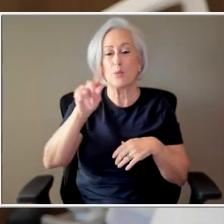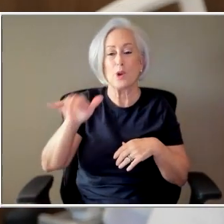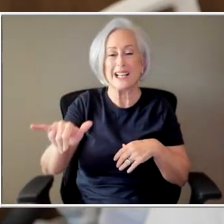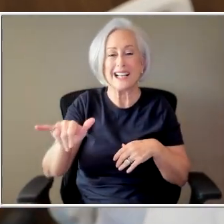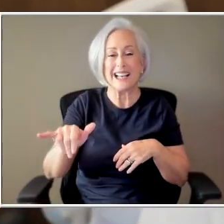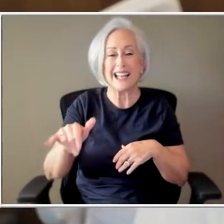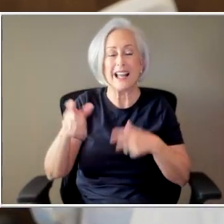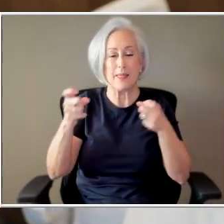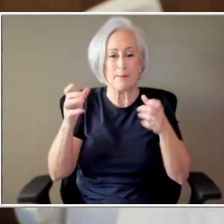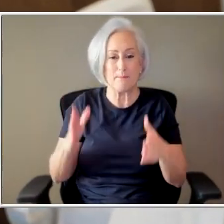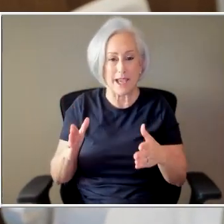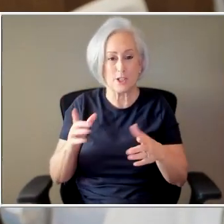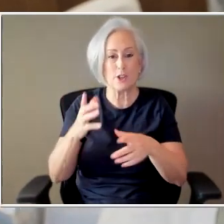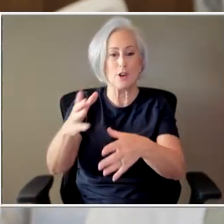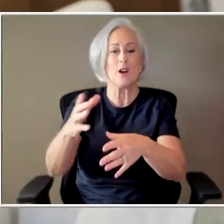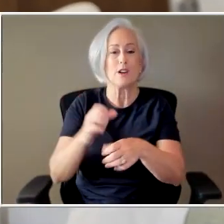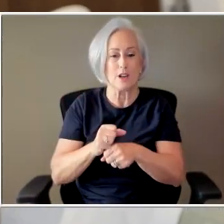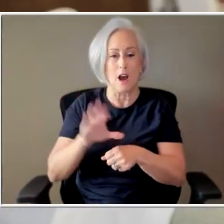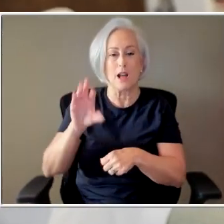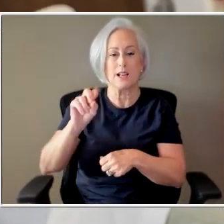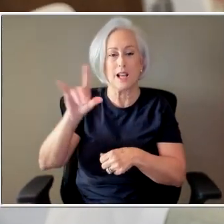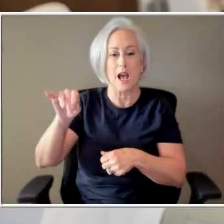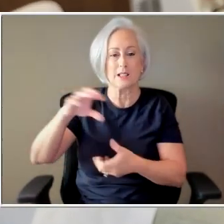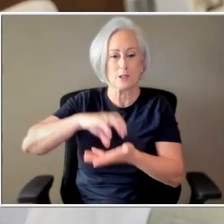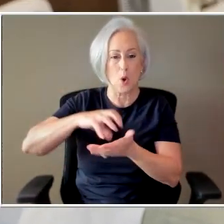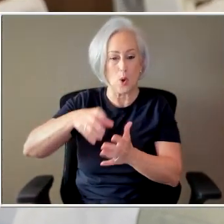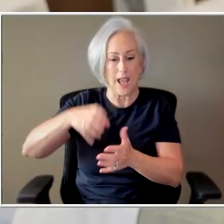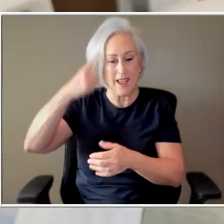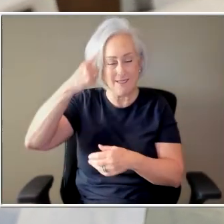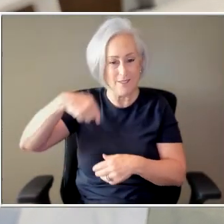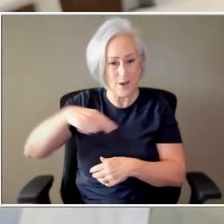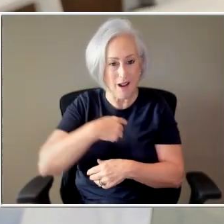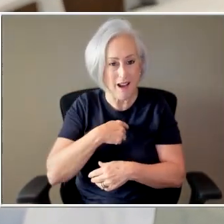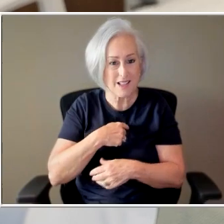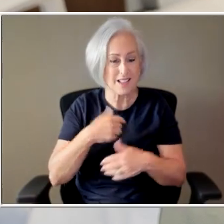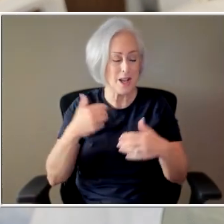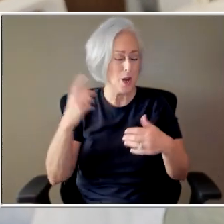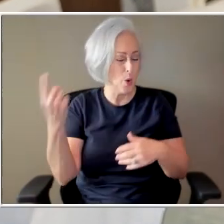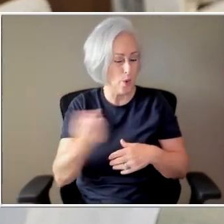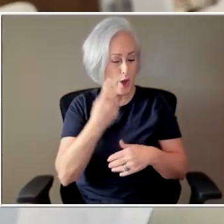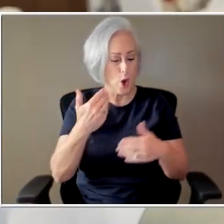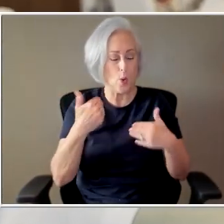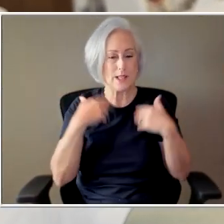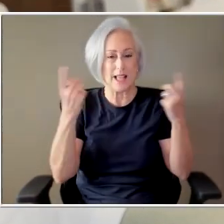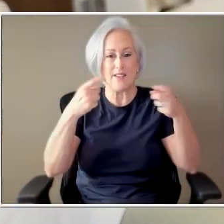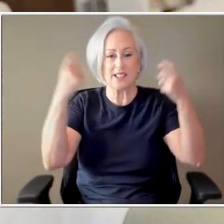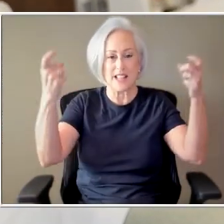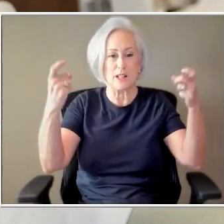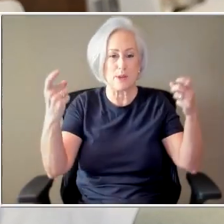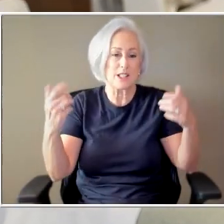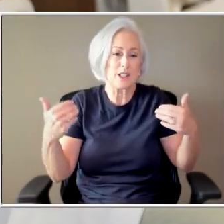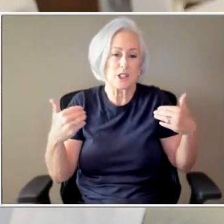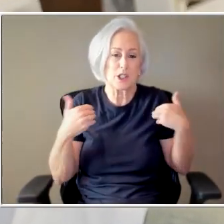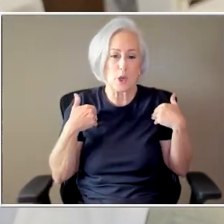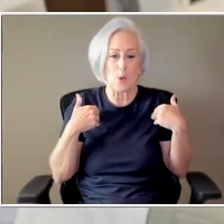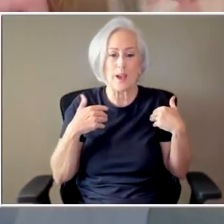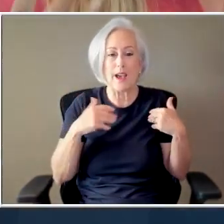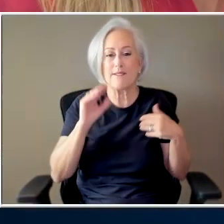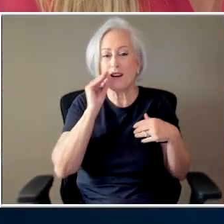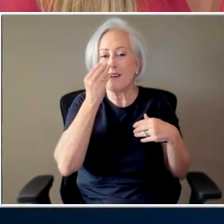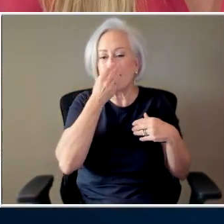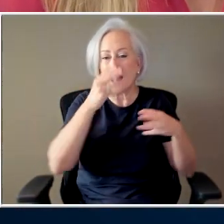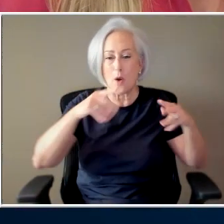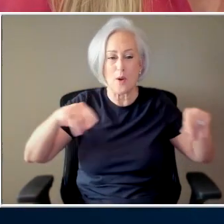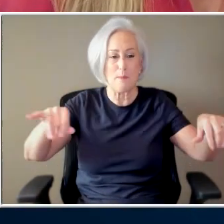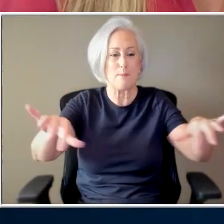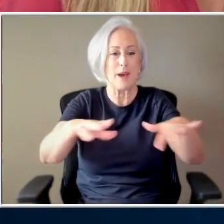got a Costco cake for us. We always have some celebrations up here, so we have little flower petals and